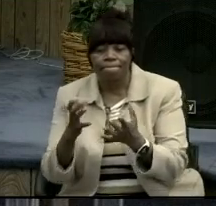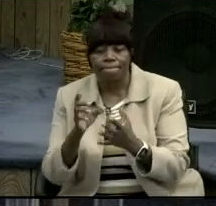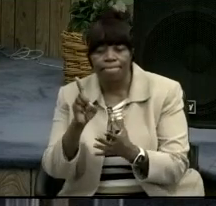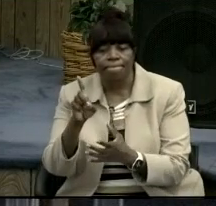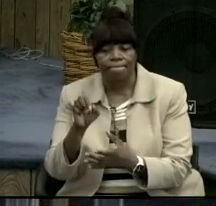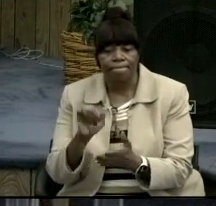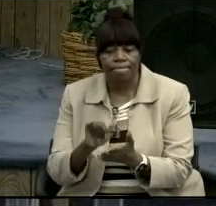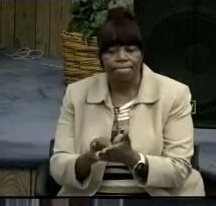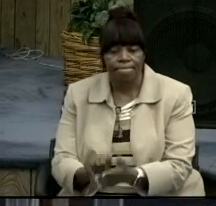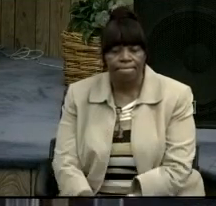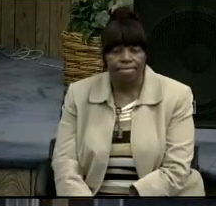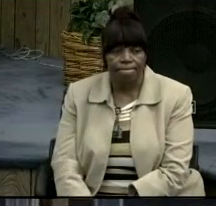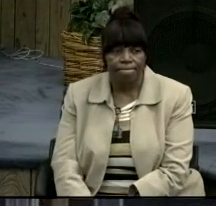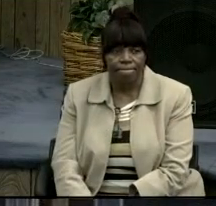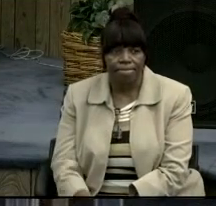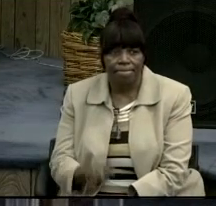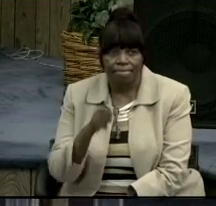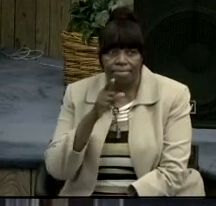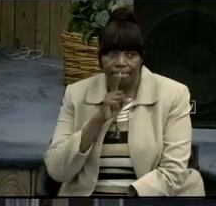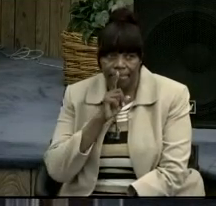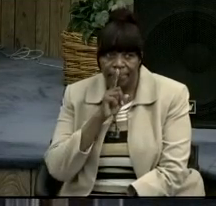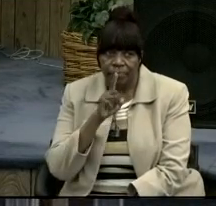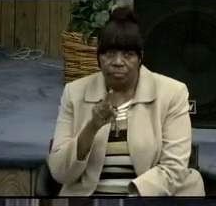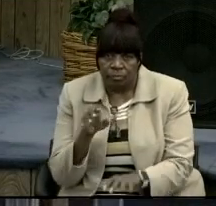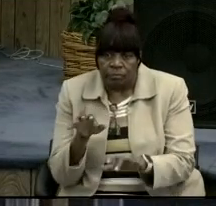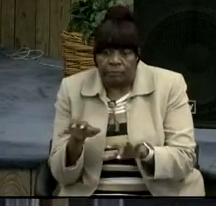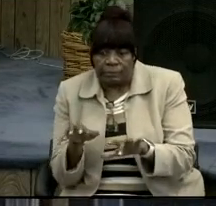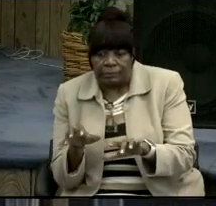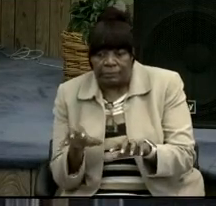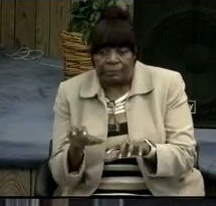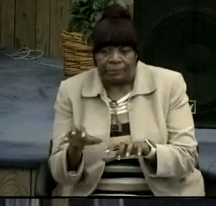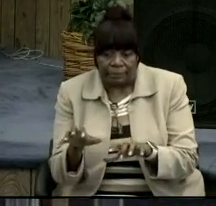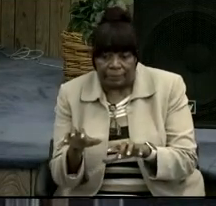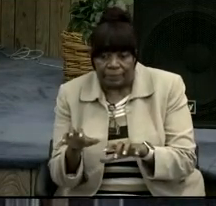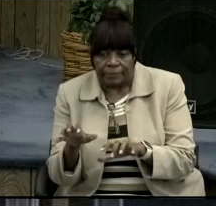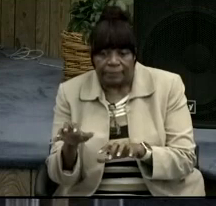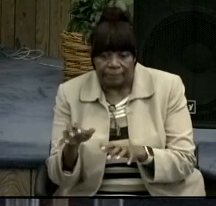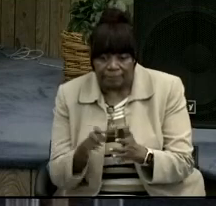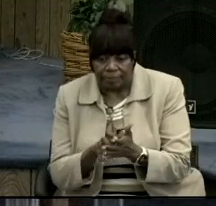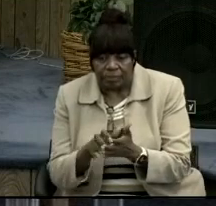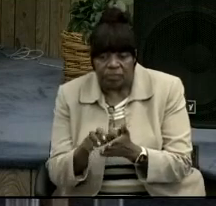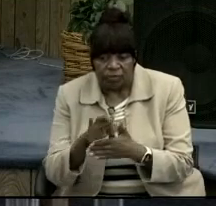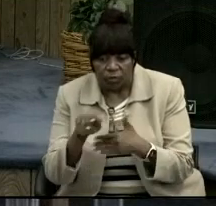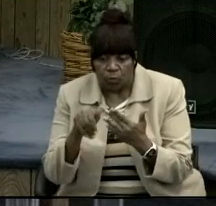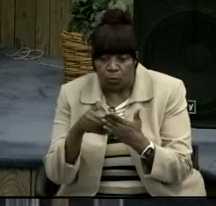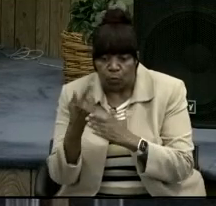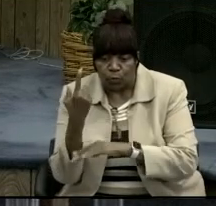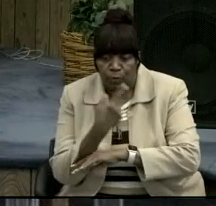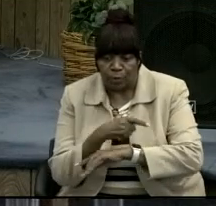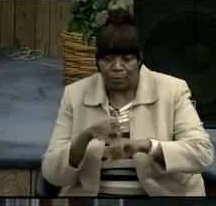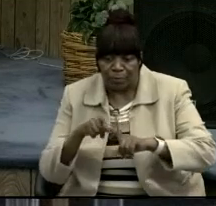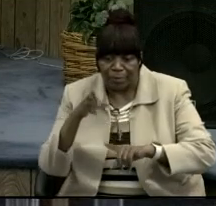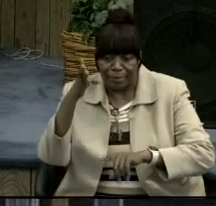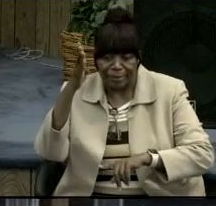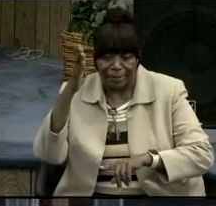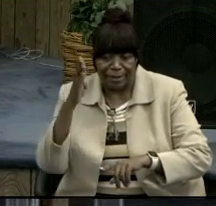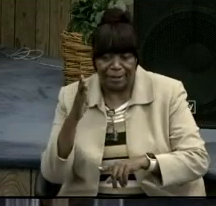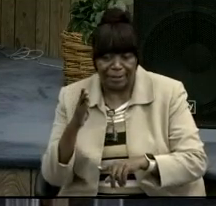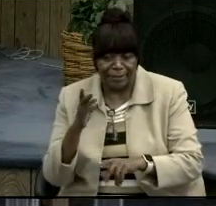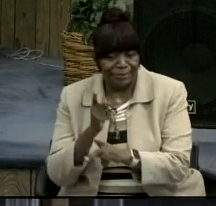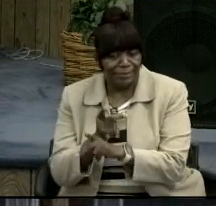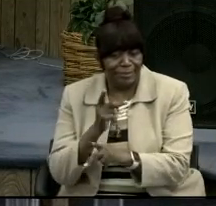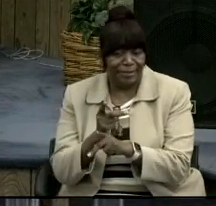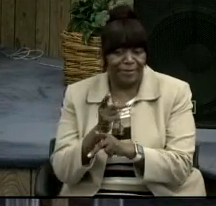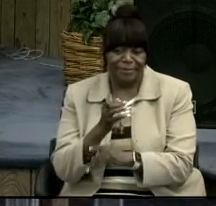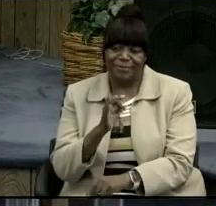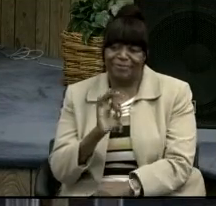bumpy for the rest of the day, but God has got us through a lot of storms, right? Amen, amen. And for